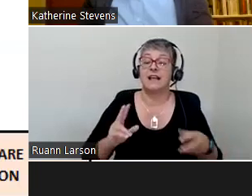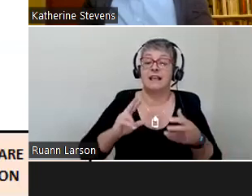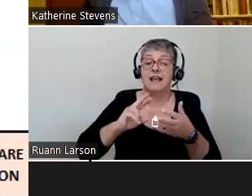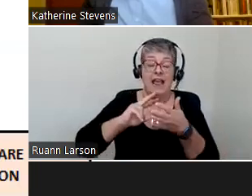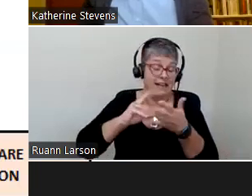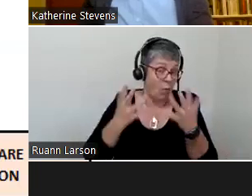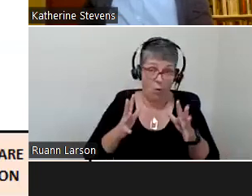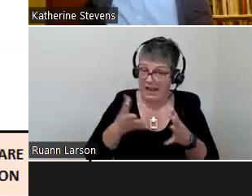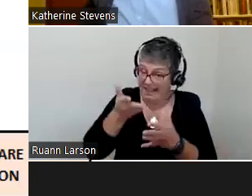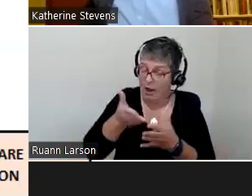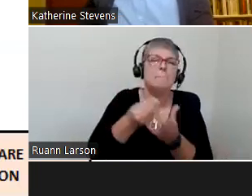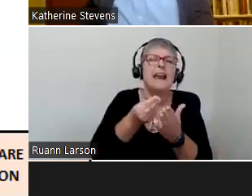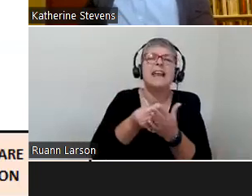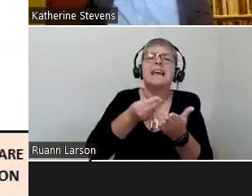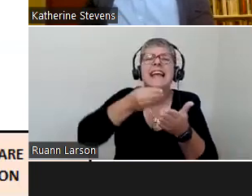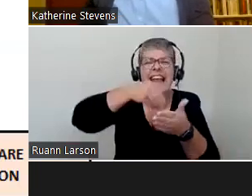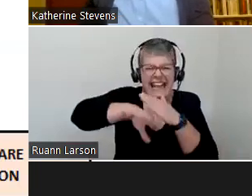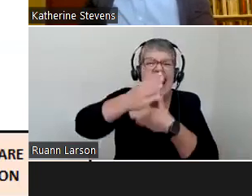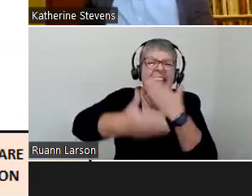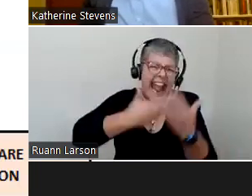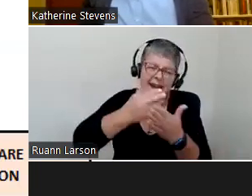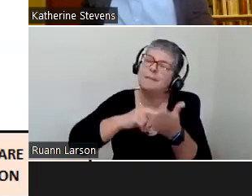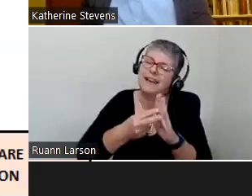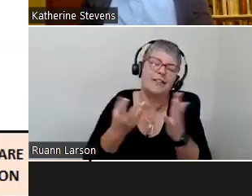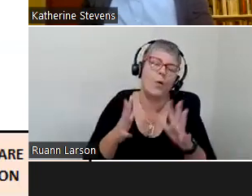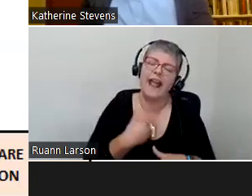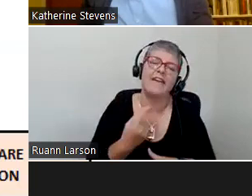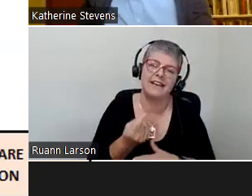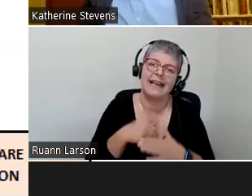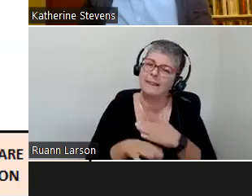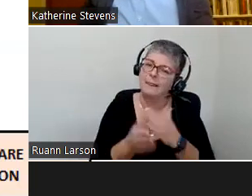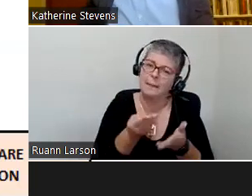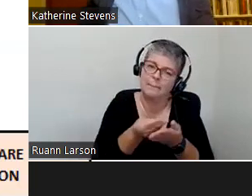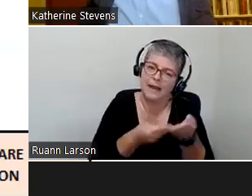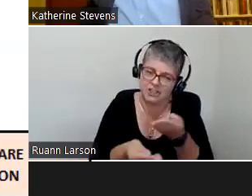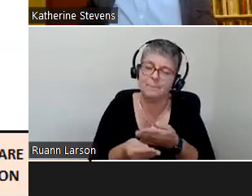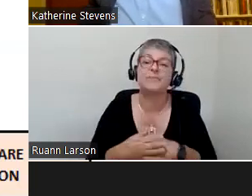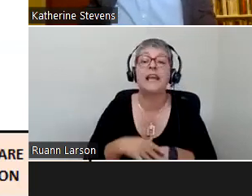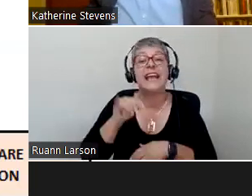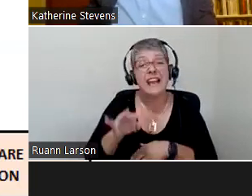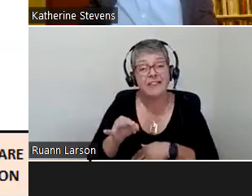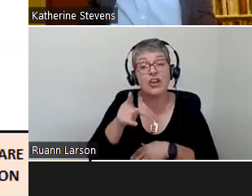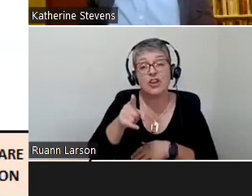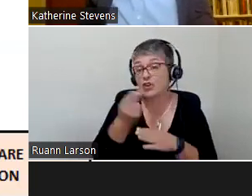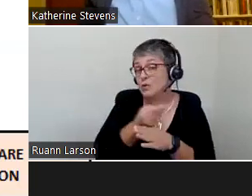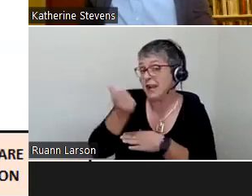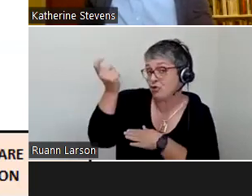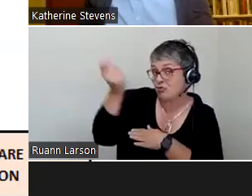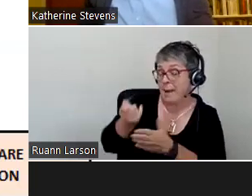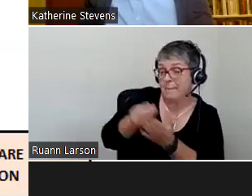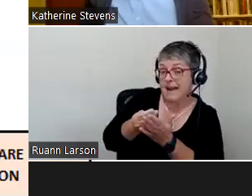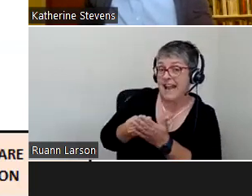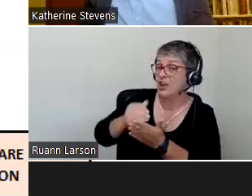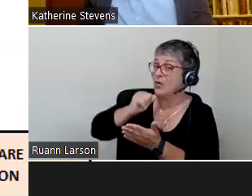budget already. If this were to be covered by a grant that you have not yet received, you